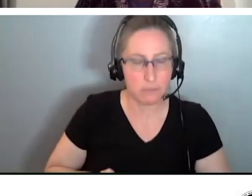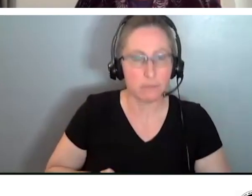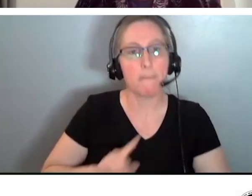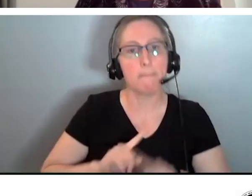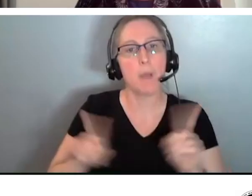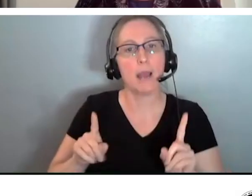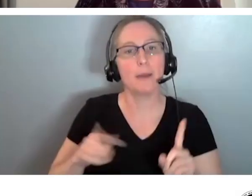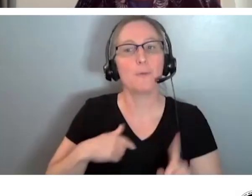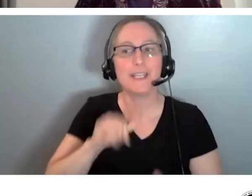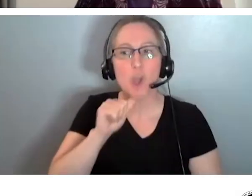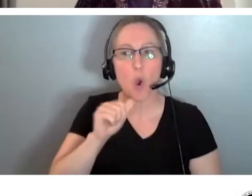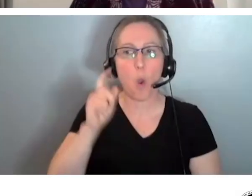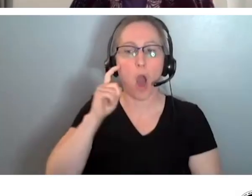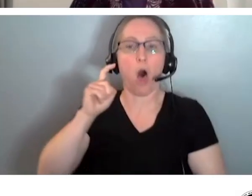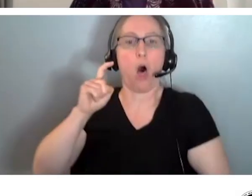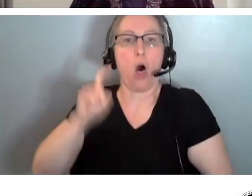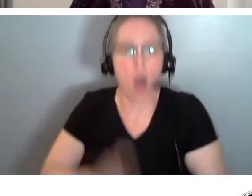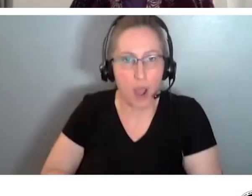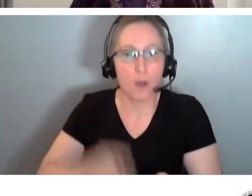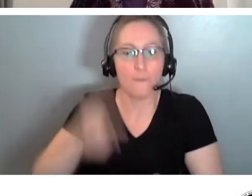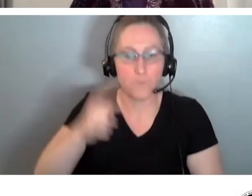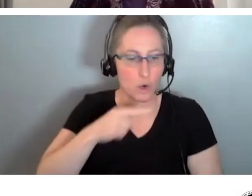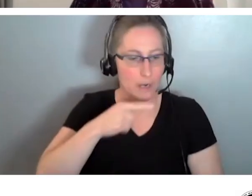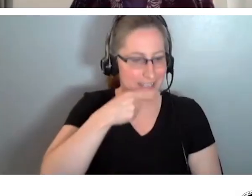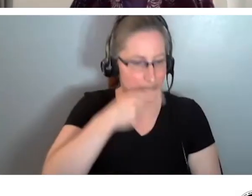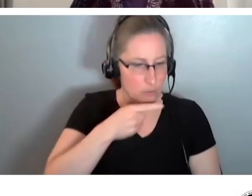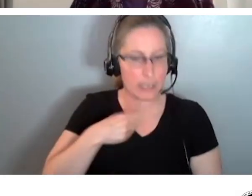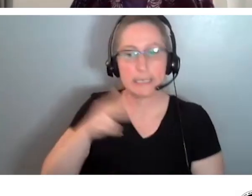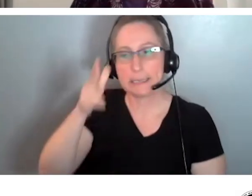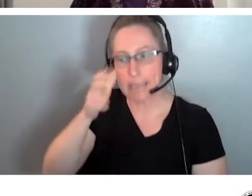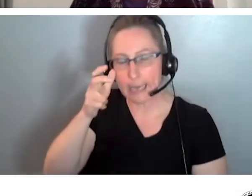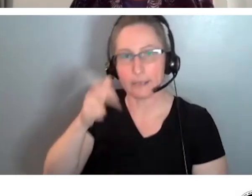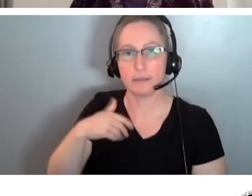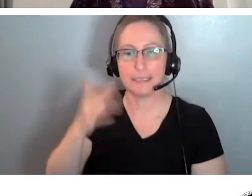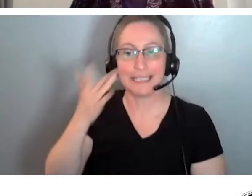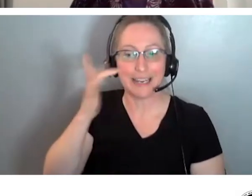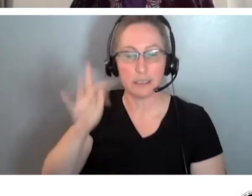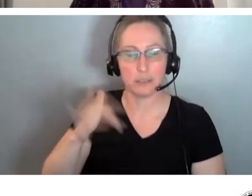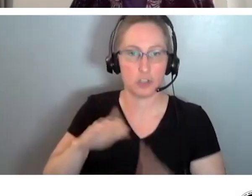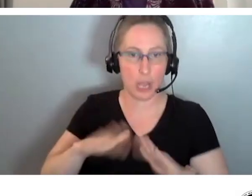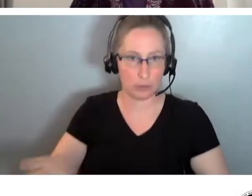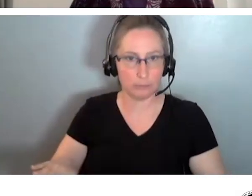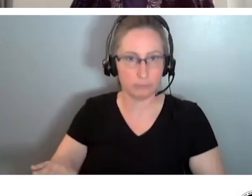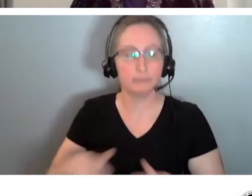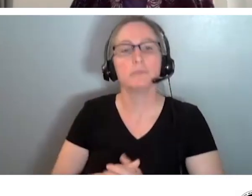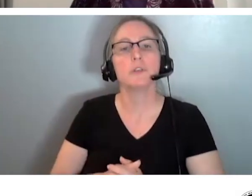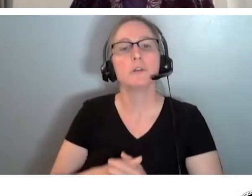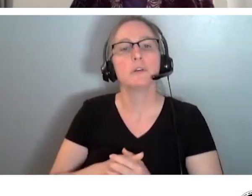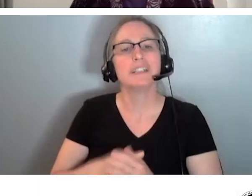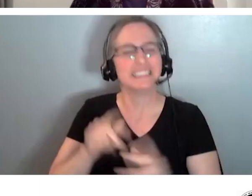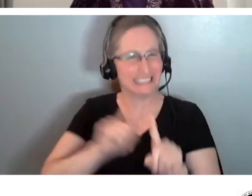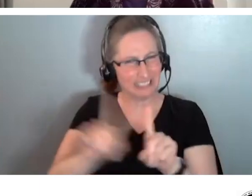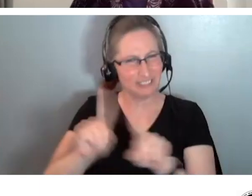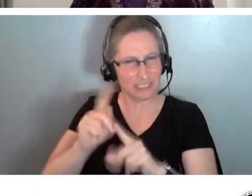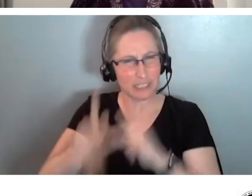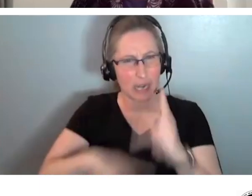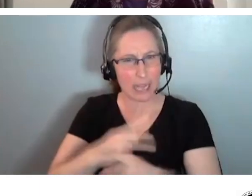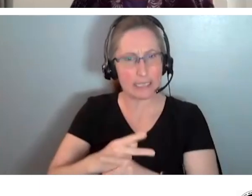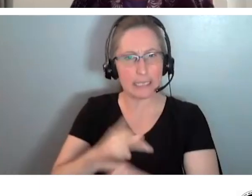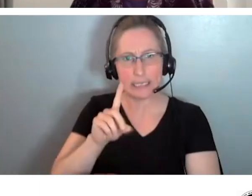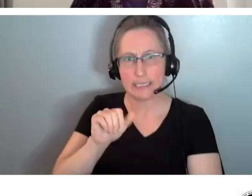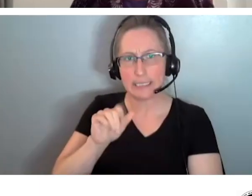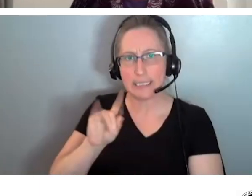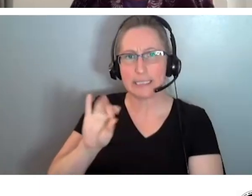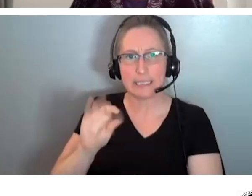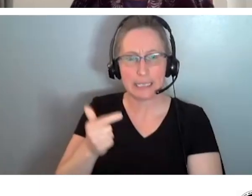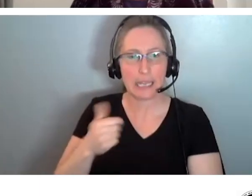just less apparent in a hearing sighted child. It might happen quite quickly. So there's different types of distancing that they